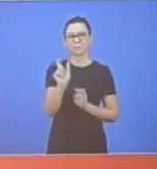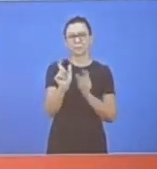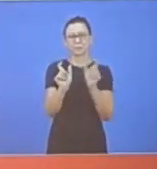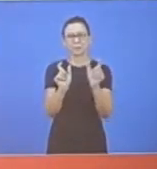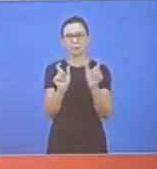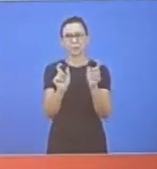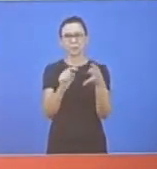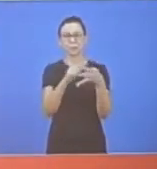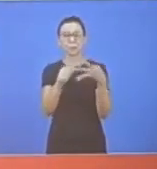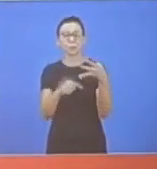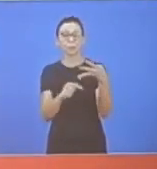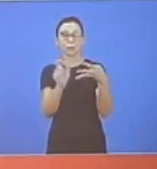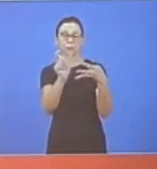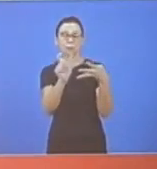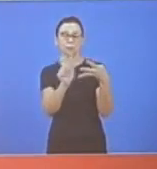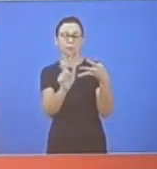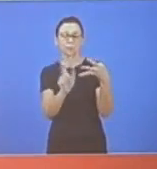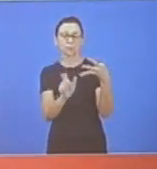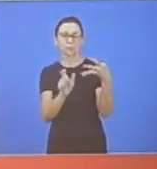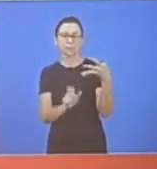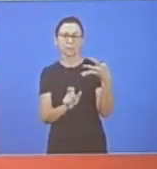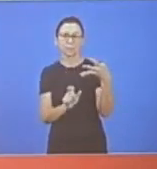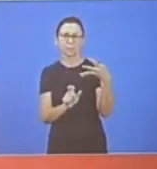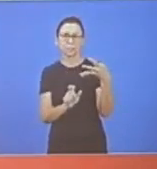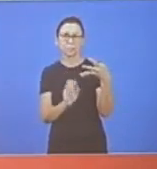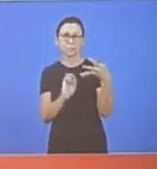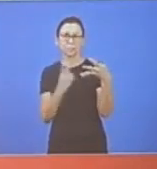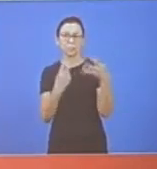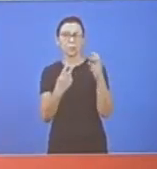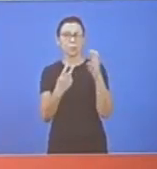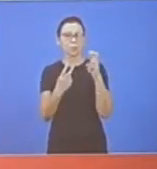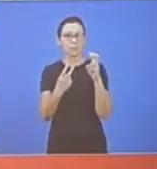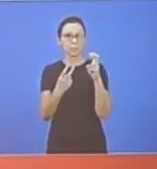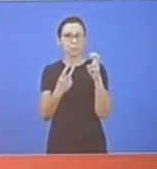Four times. Four or five?